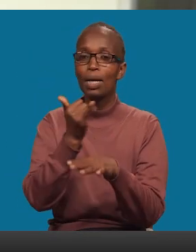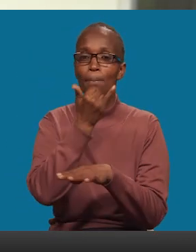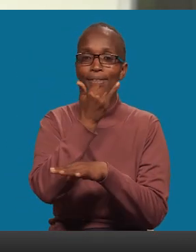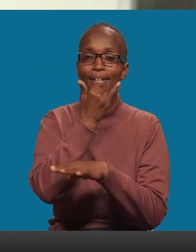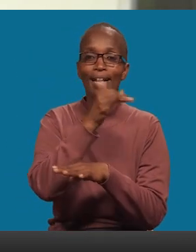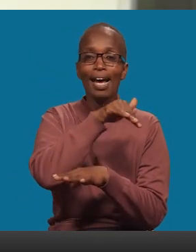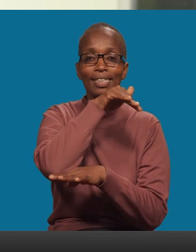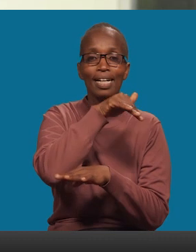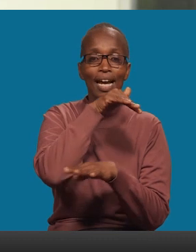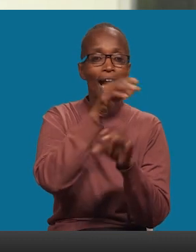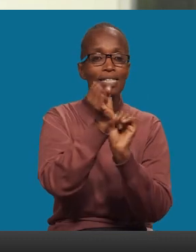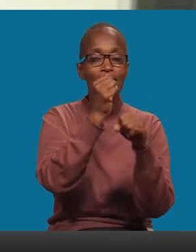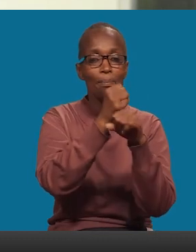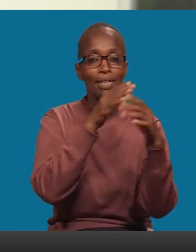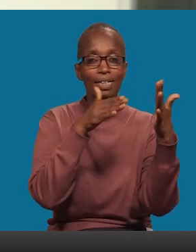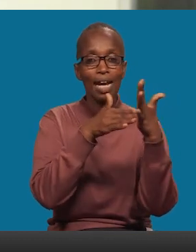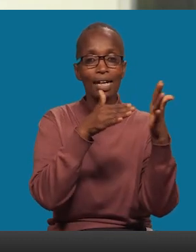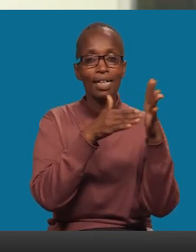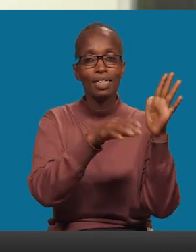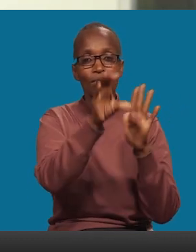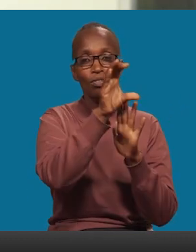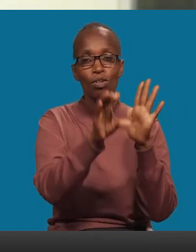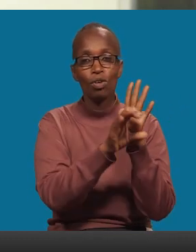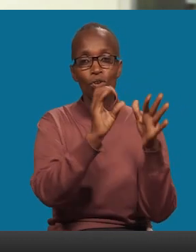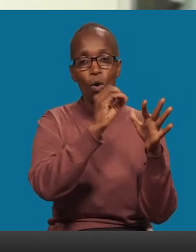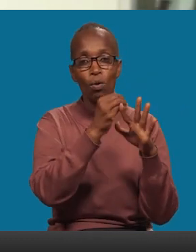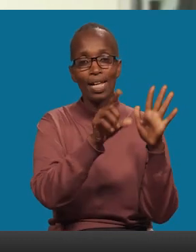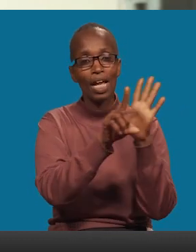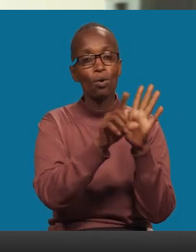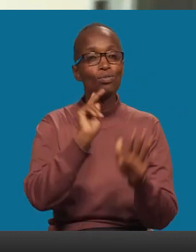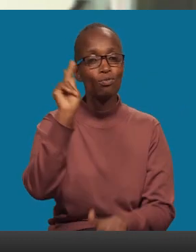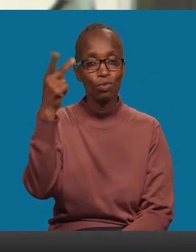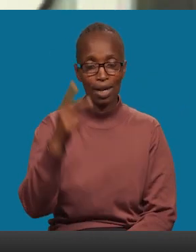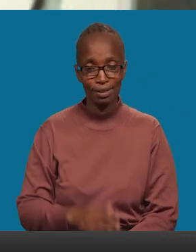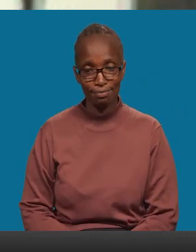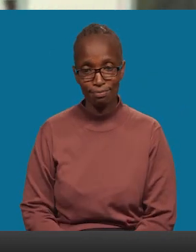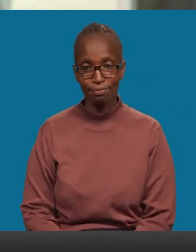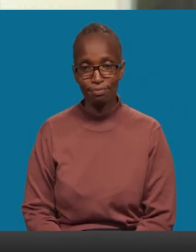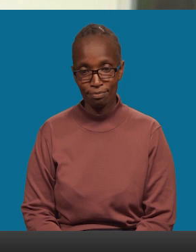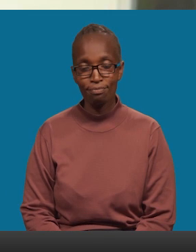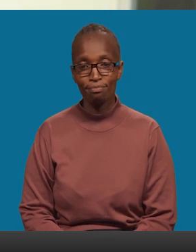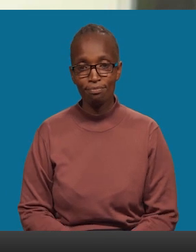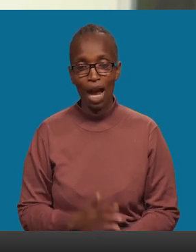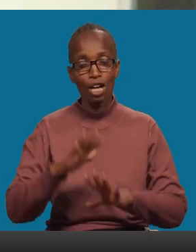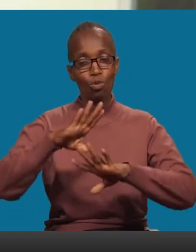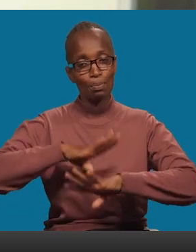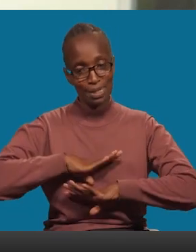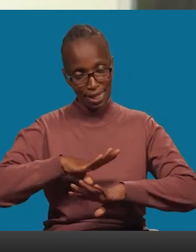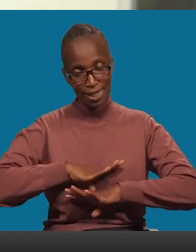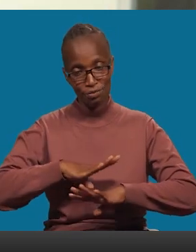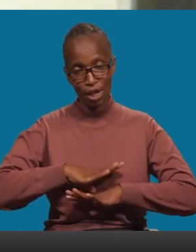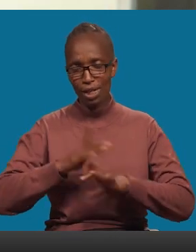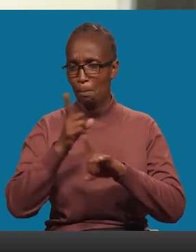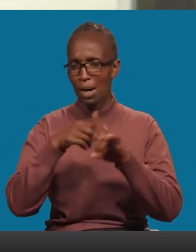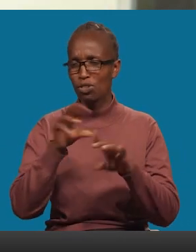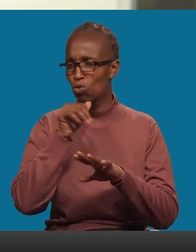offense Raila has committed against the constitution or against the laws of Kenya. And we shall be satisfied with